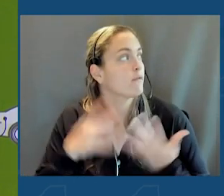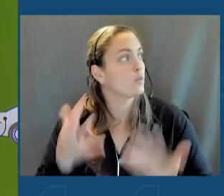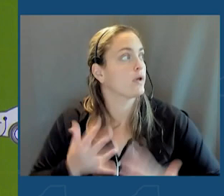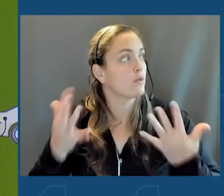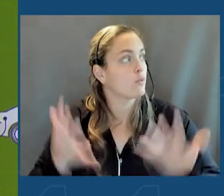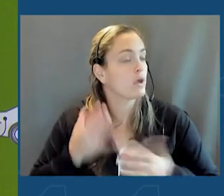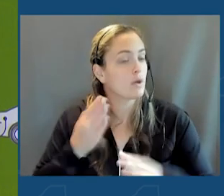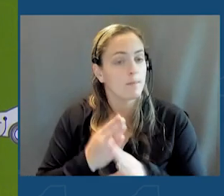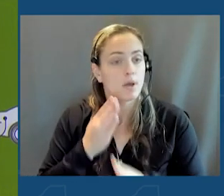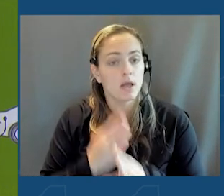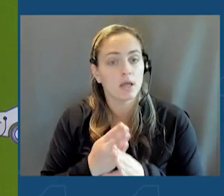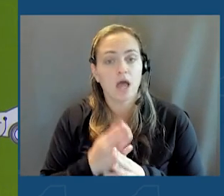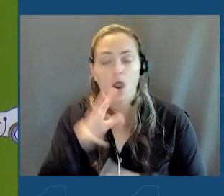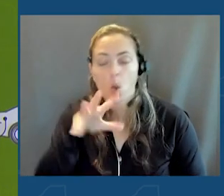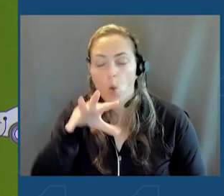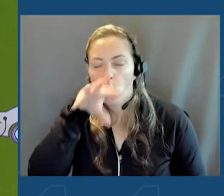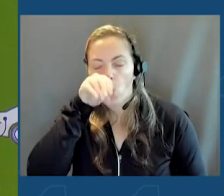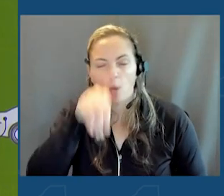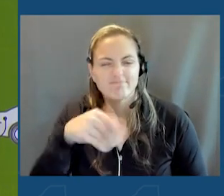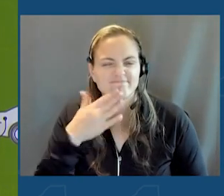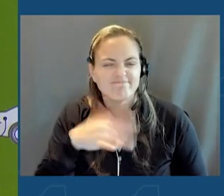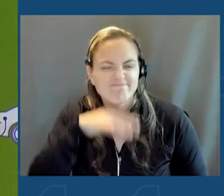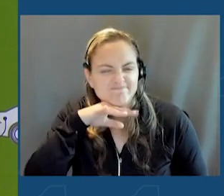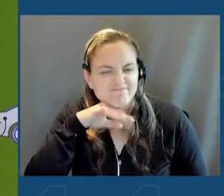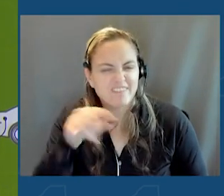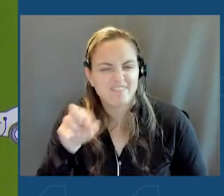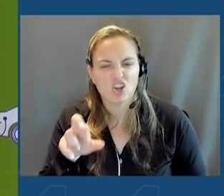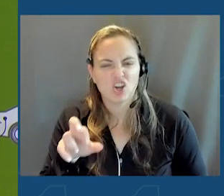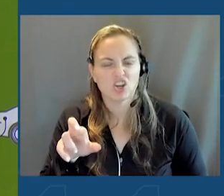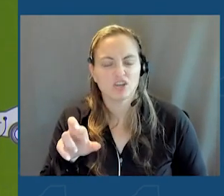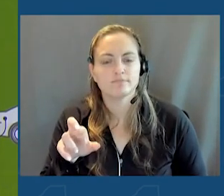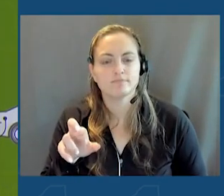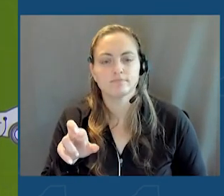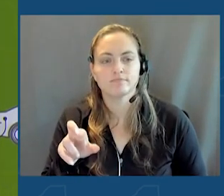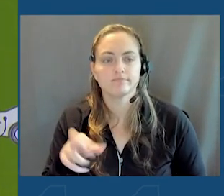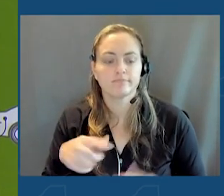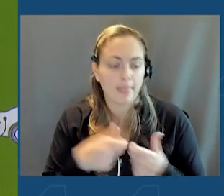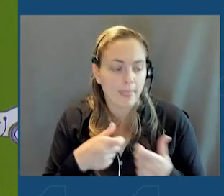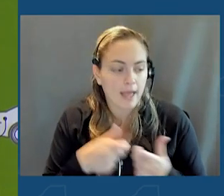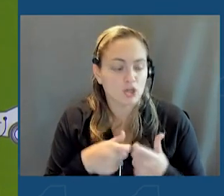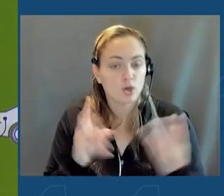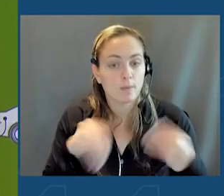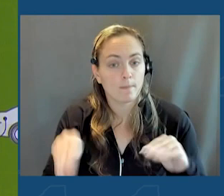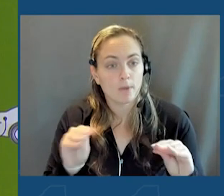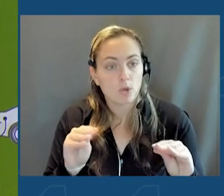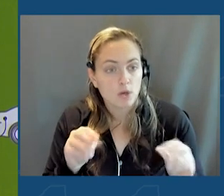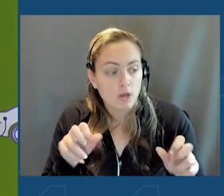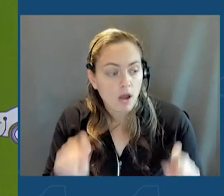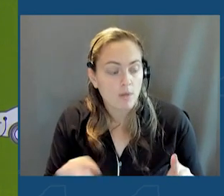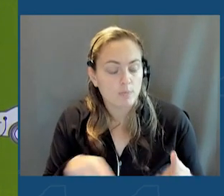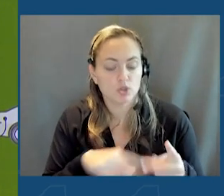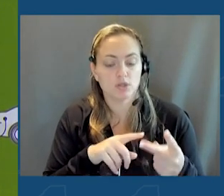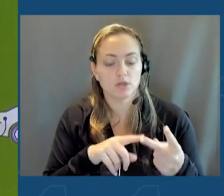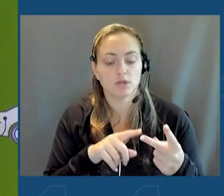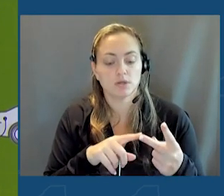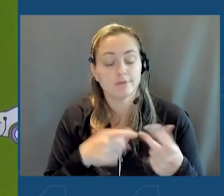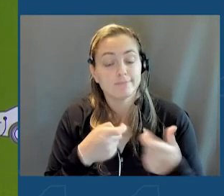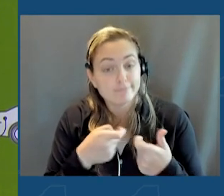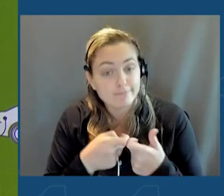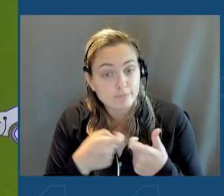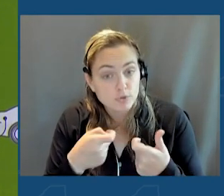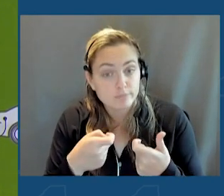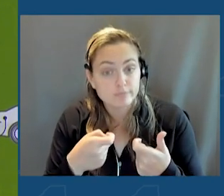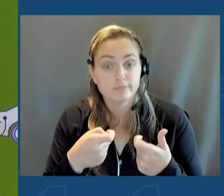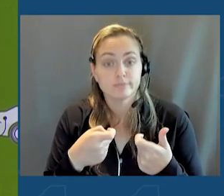not inhaling all the fumes. All electric mobility options, electric charging stations are coming to the